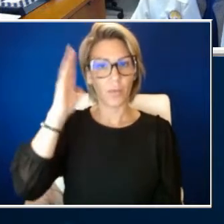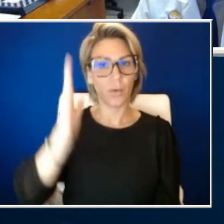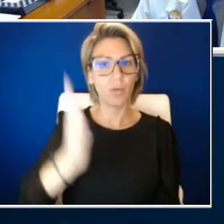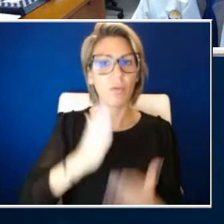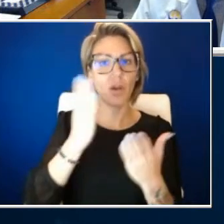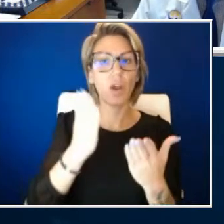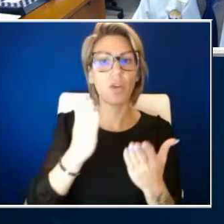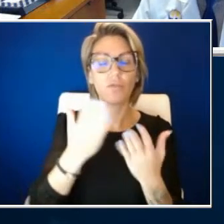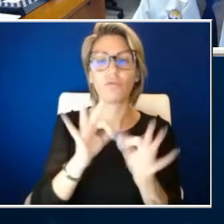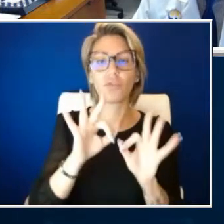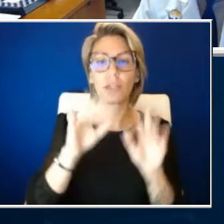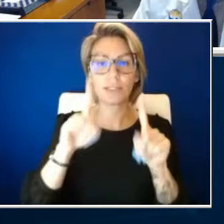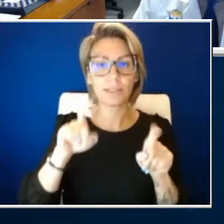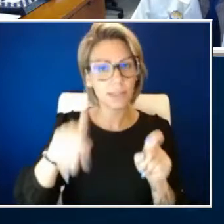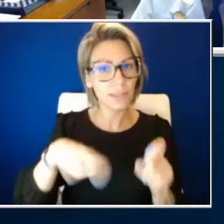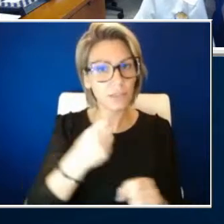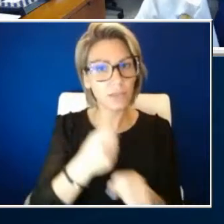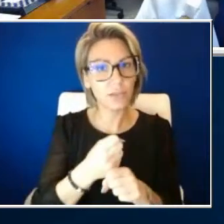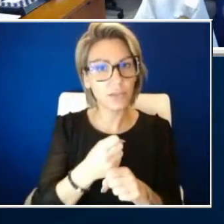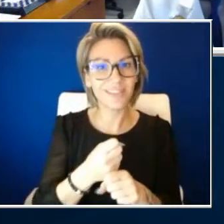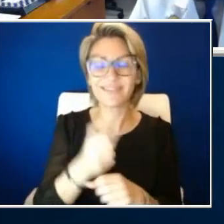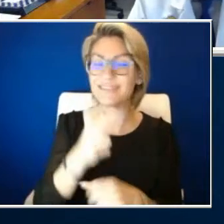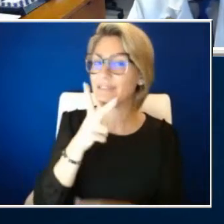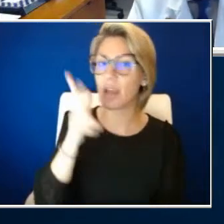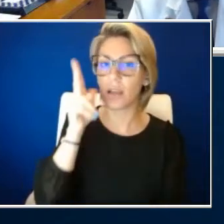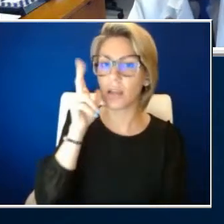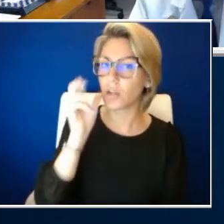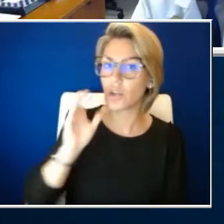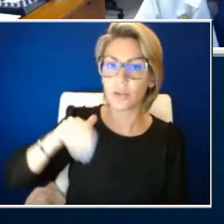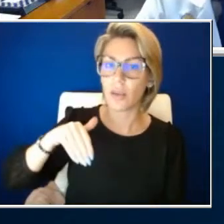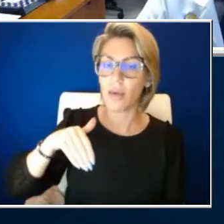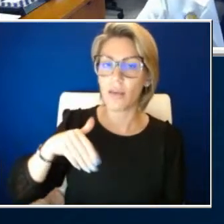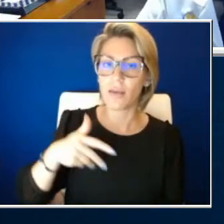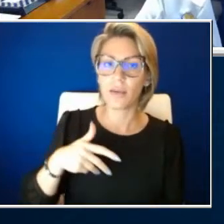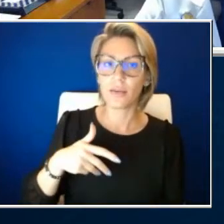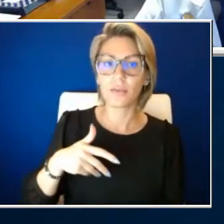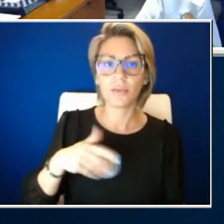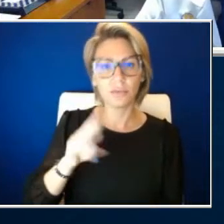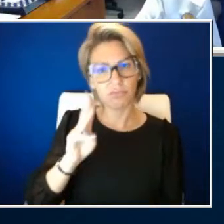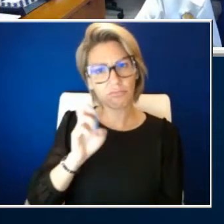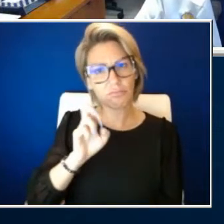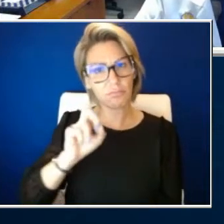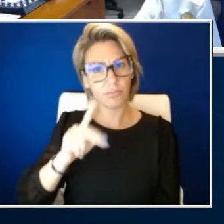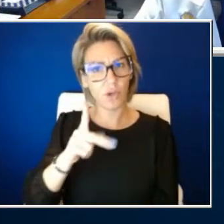year? I've not heard of that yet. Mark, have you heard about this question?